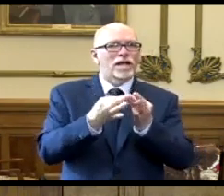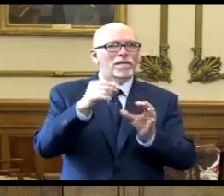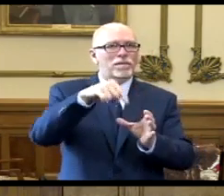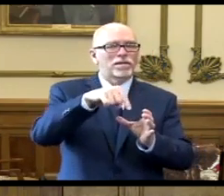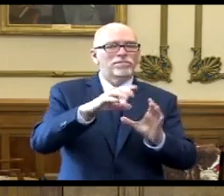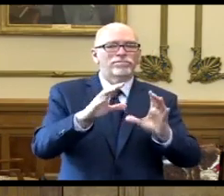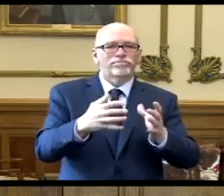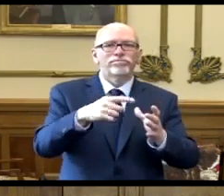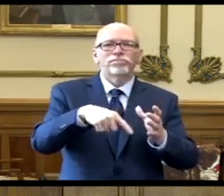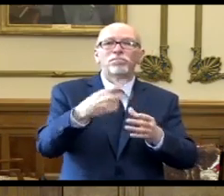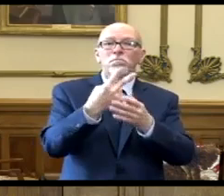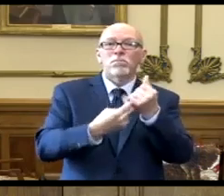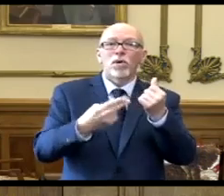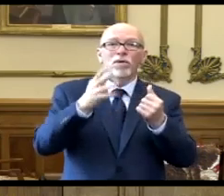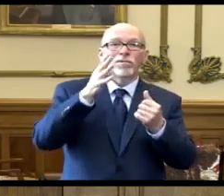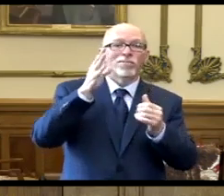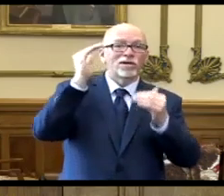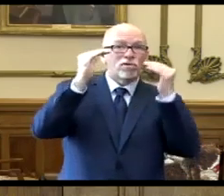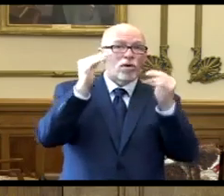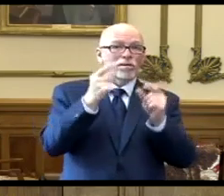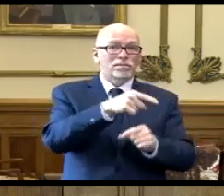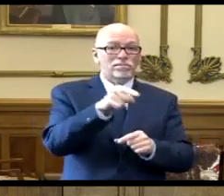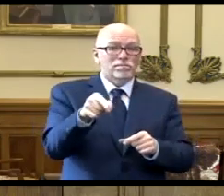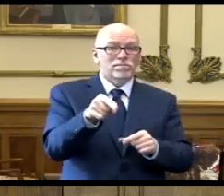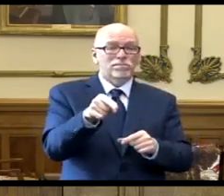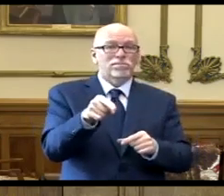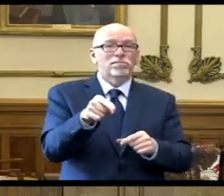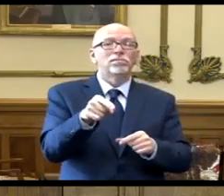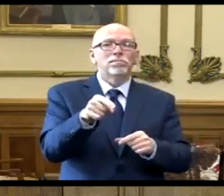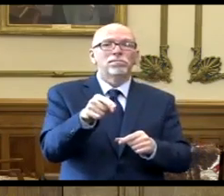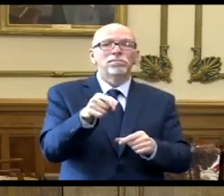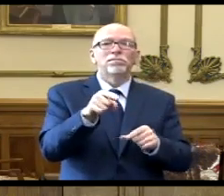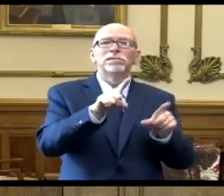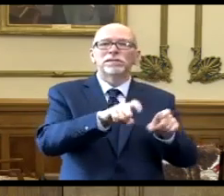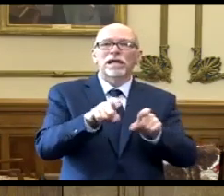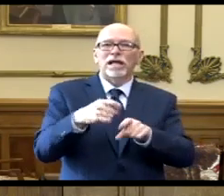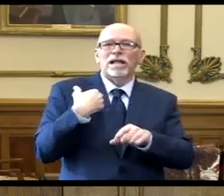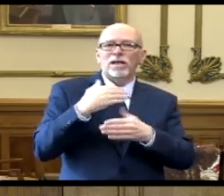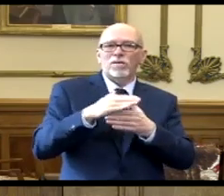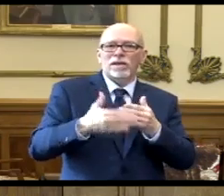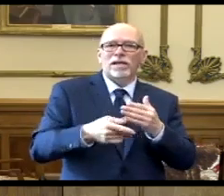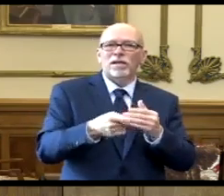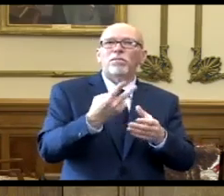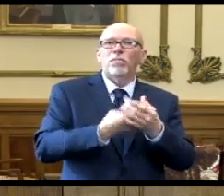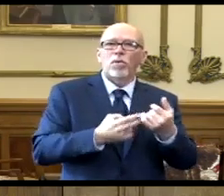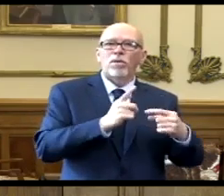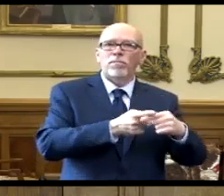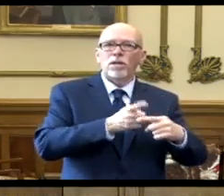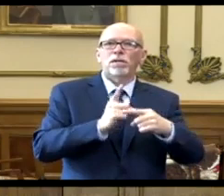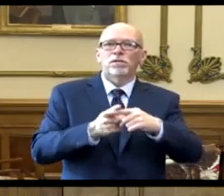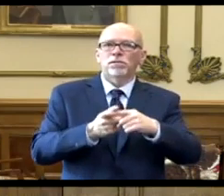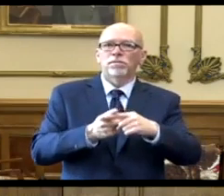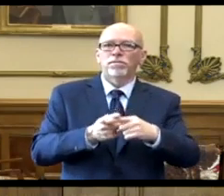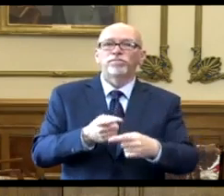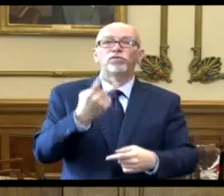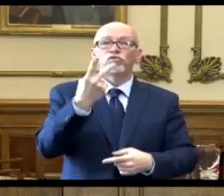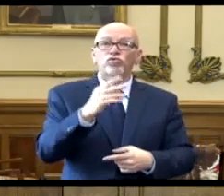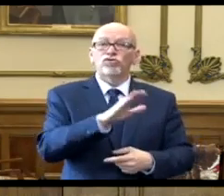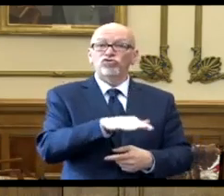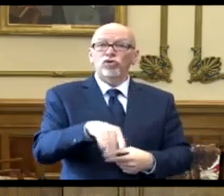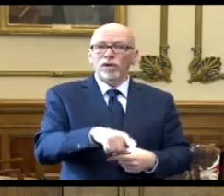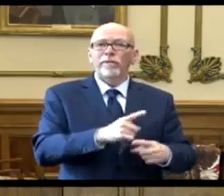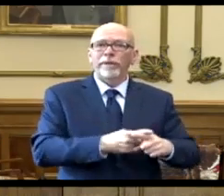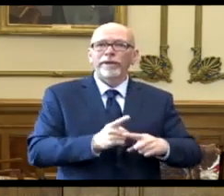where both adults in the household were tested over the weekend and were positive. Two of their children